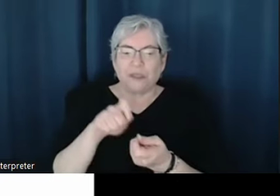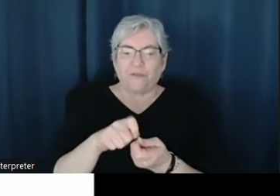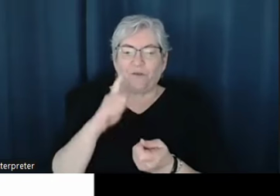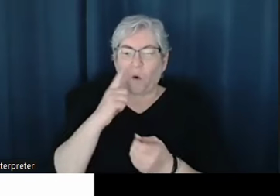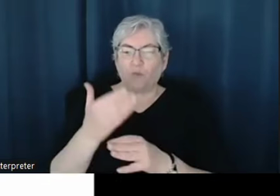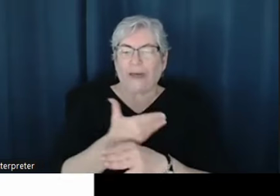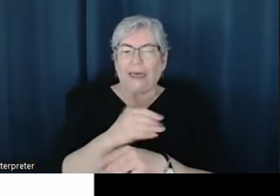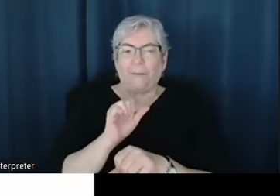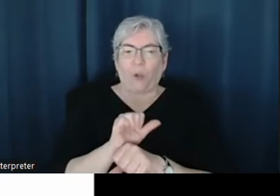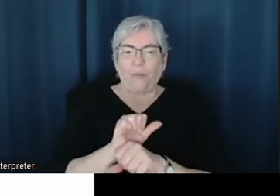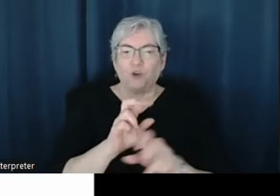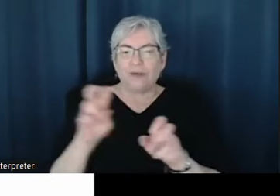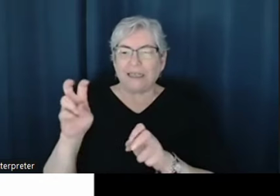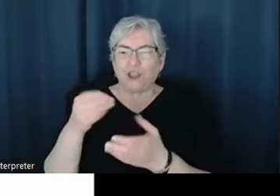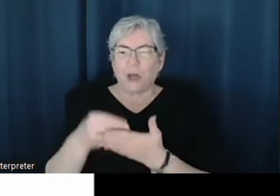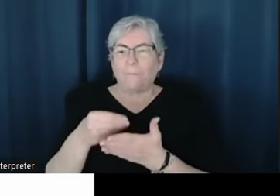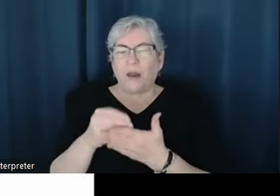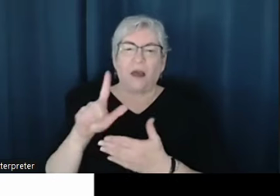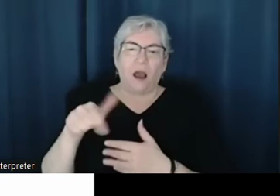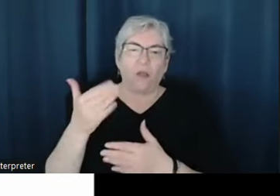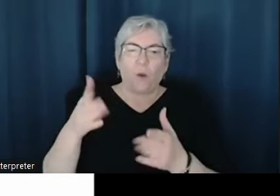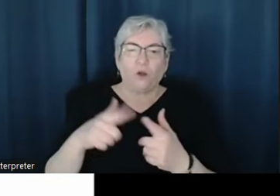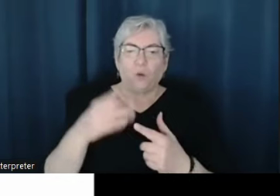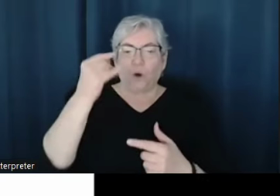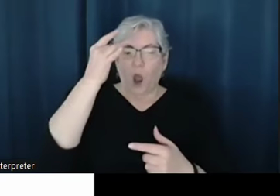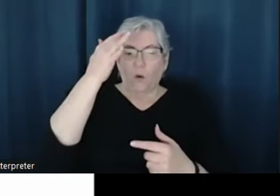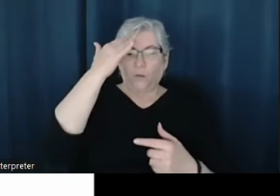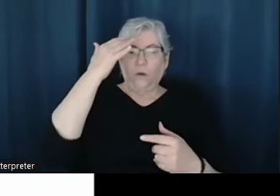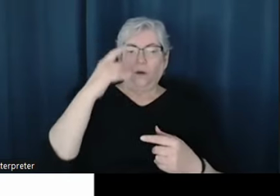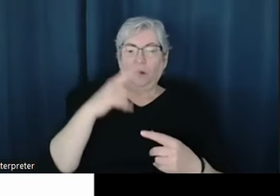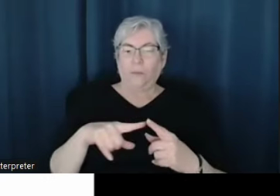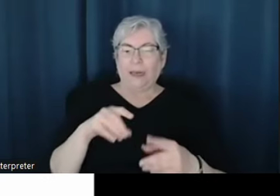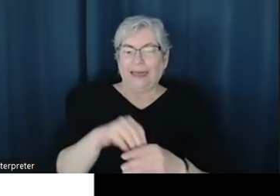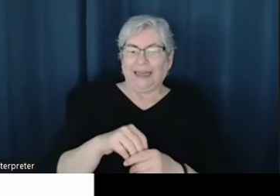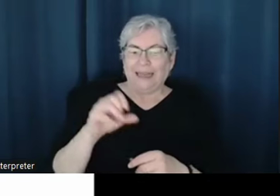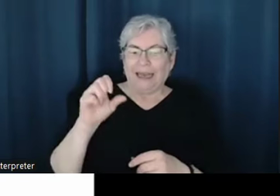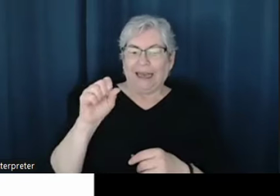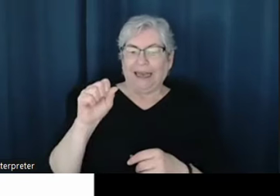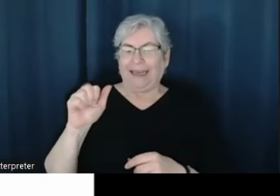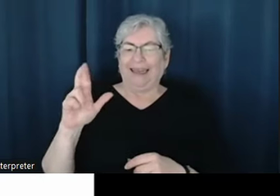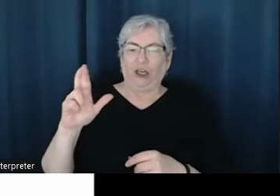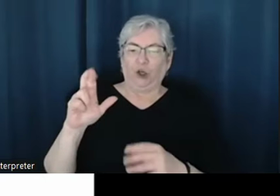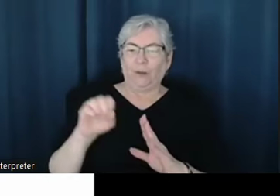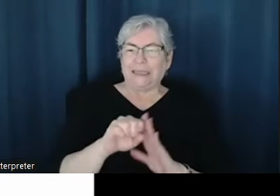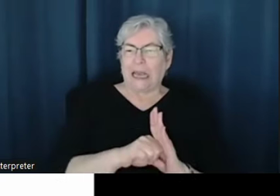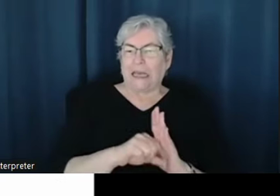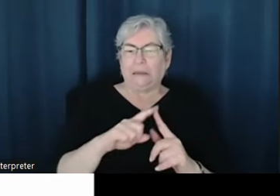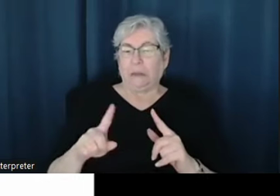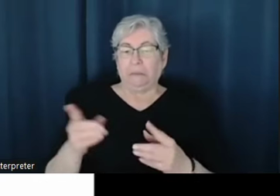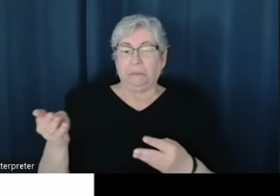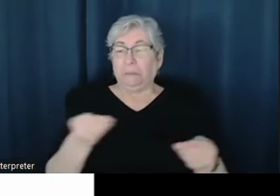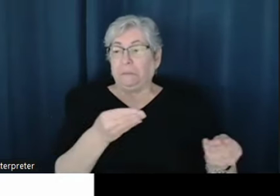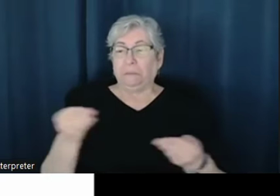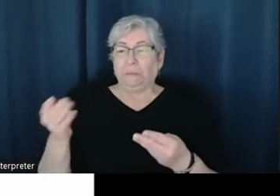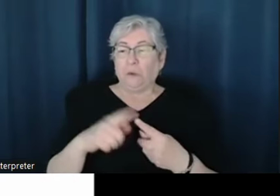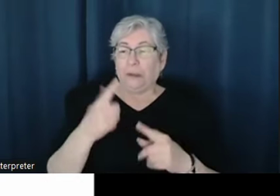transition dollars. That would be another way to know in your state, but I don't think there's any I don't know of any exchange from one state to